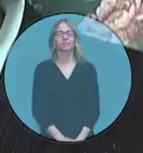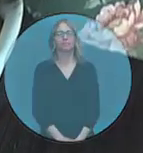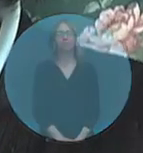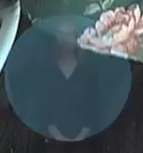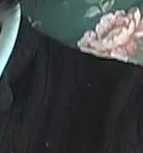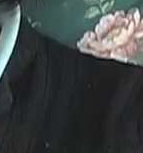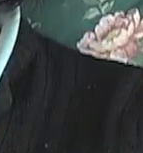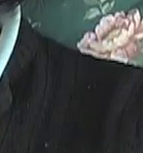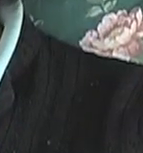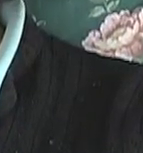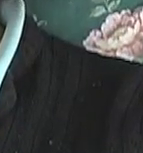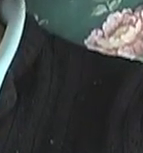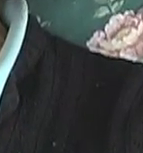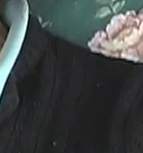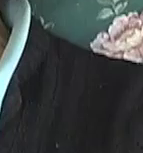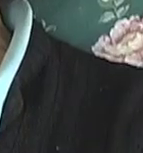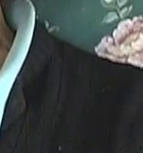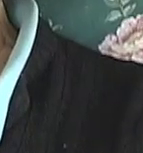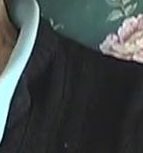her.